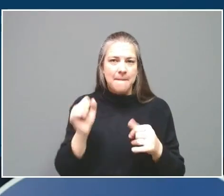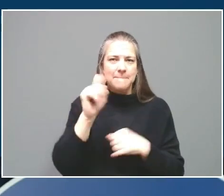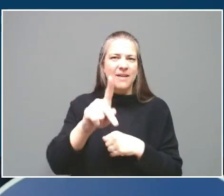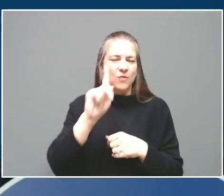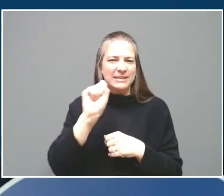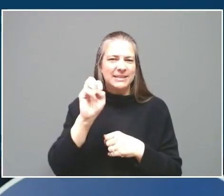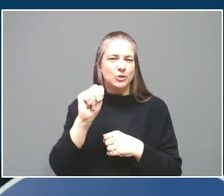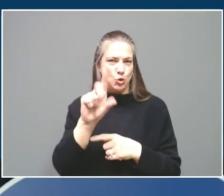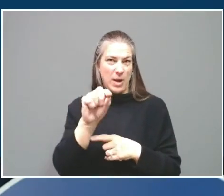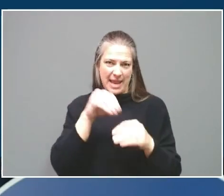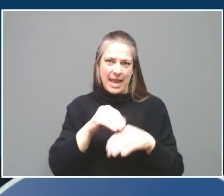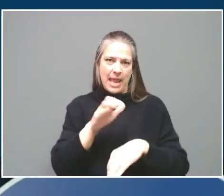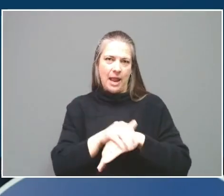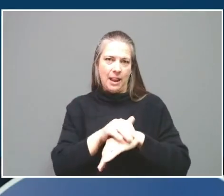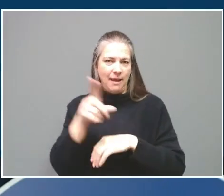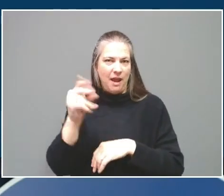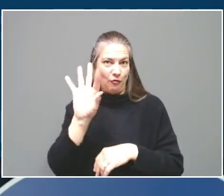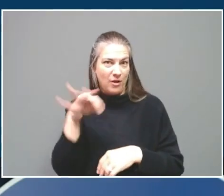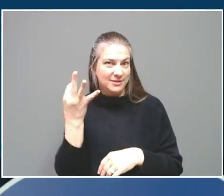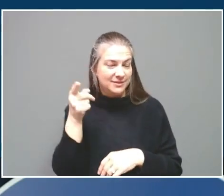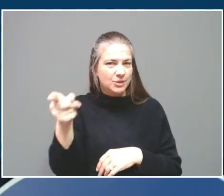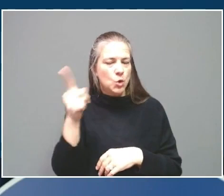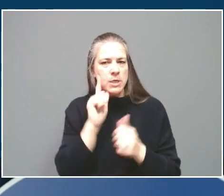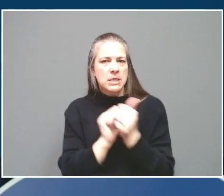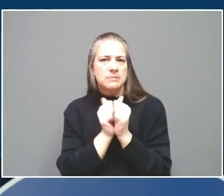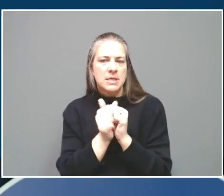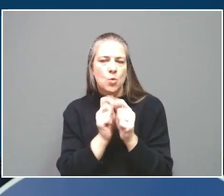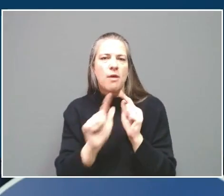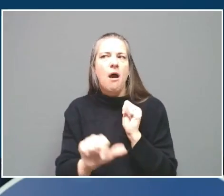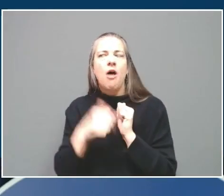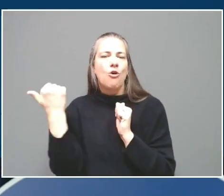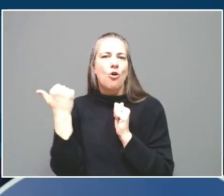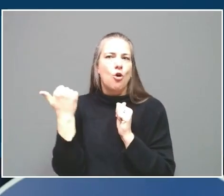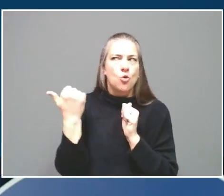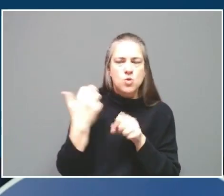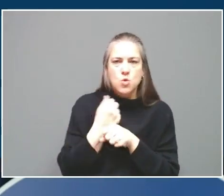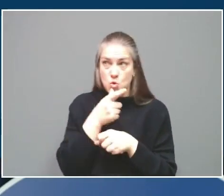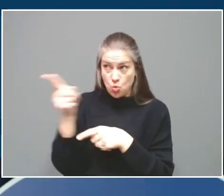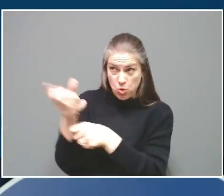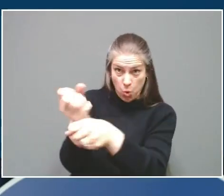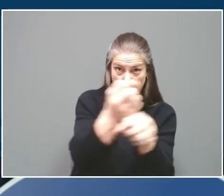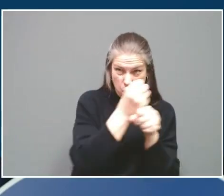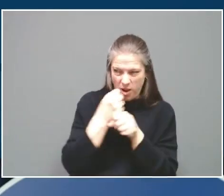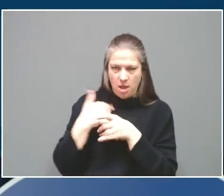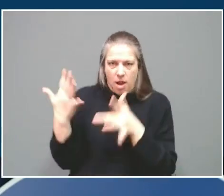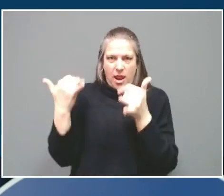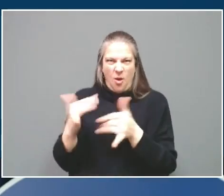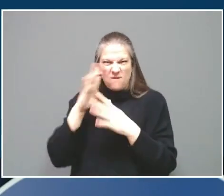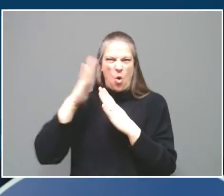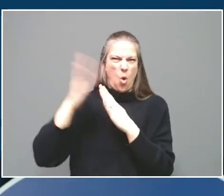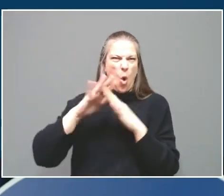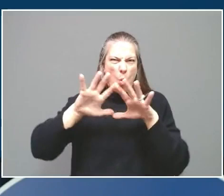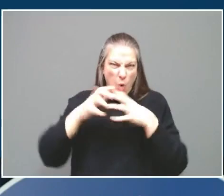England and France, where she's going to compete against other previous winners and finalists for the World All-Stars title.